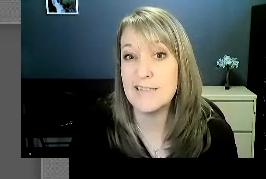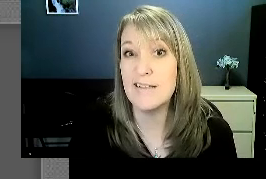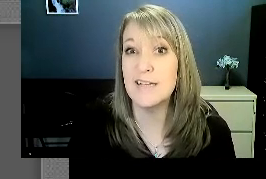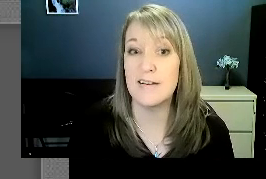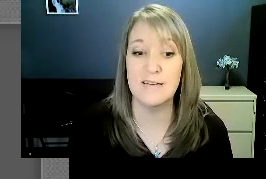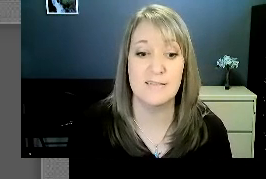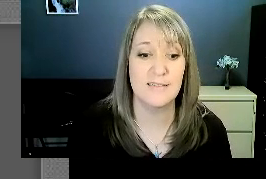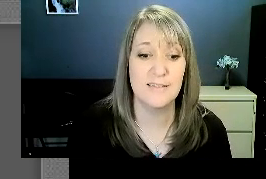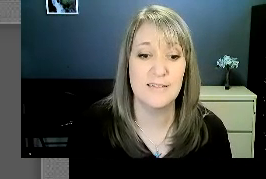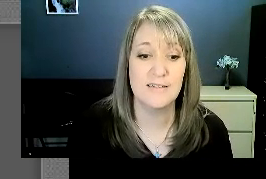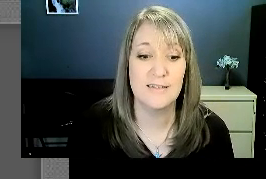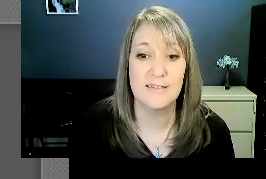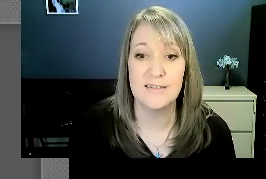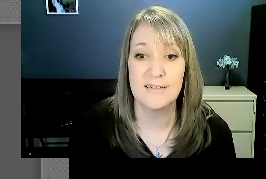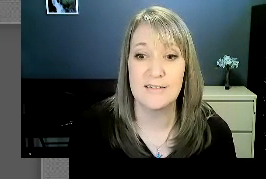right, that's all I got.